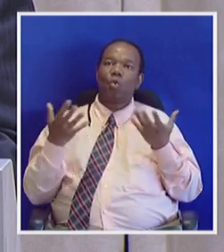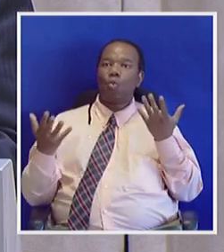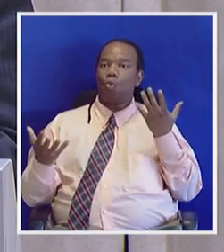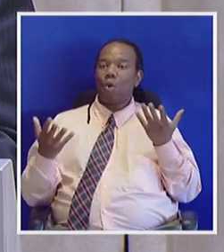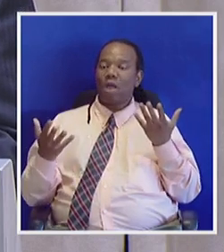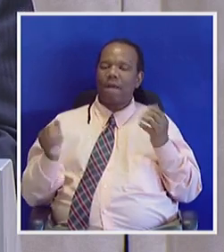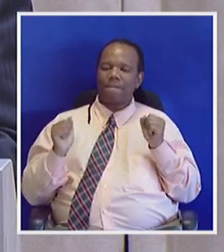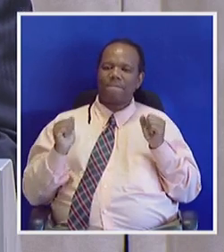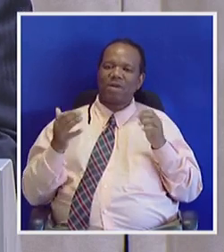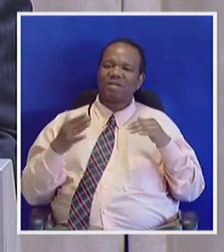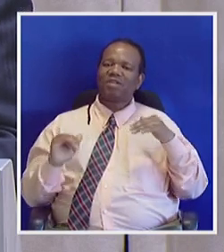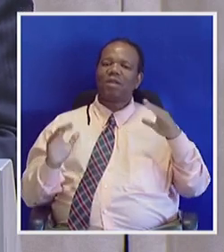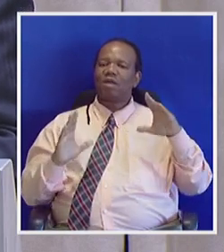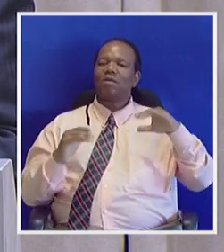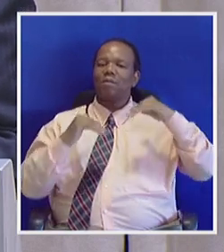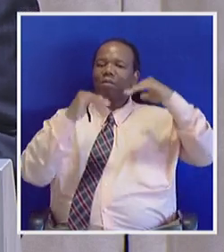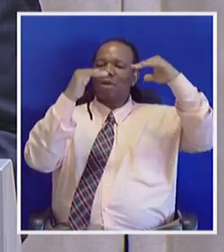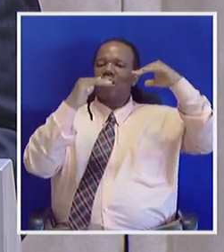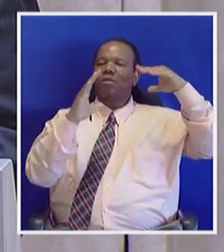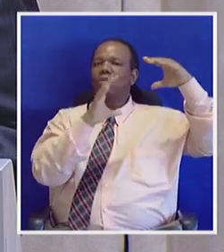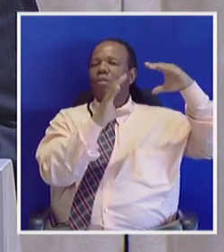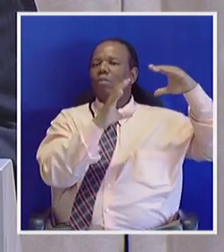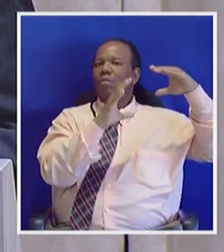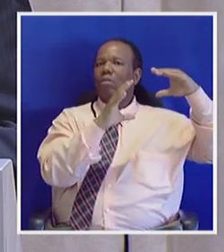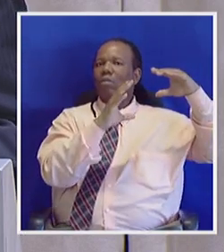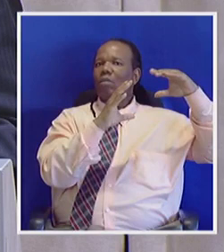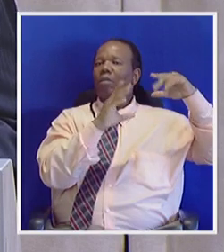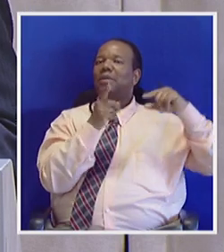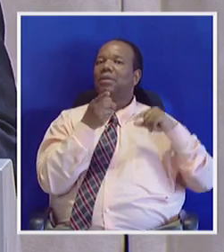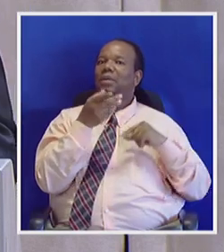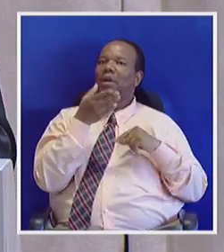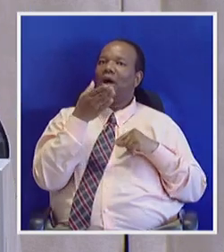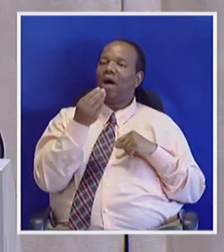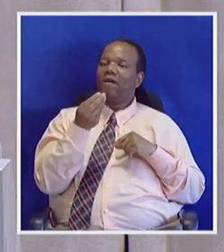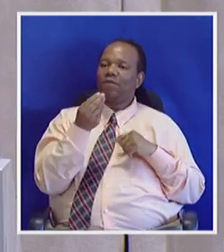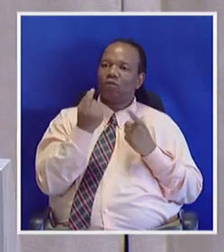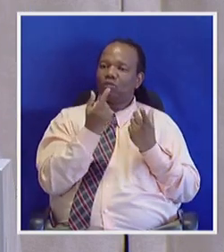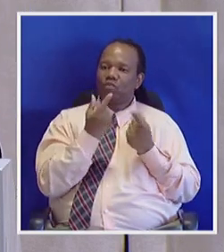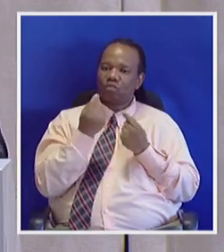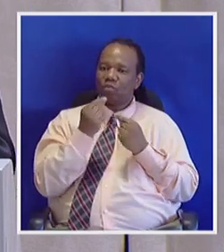category, and they should be playing a key role in the